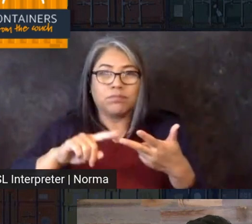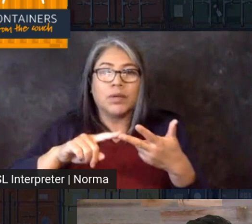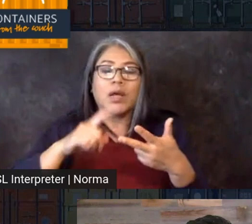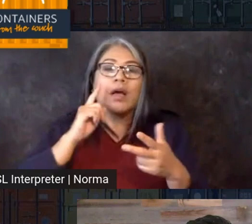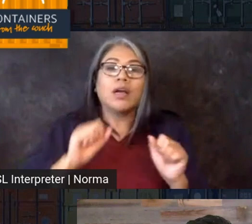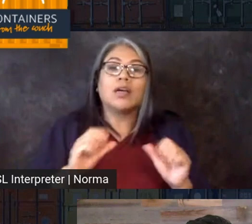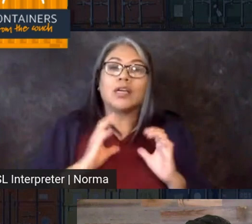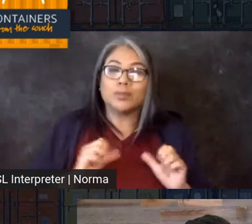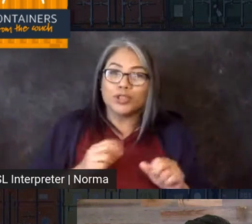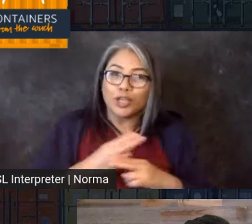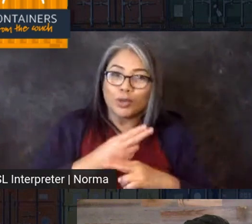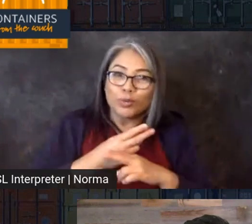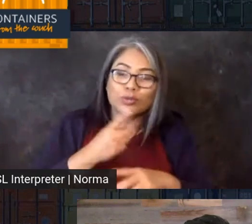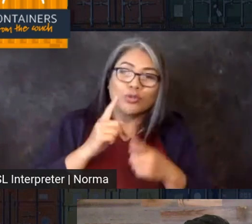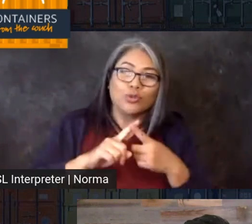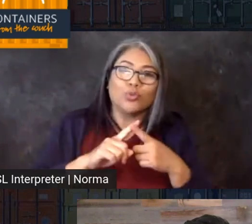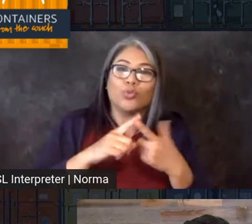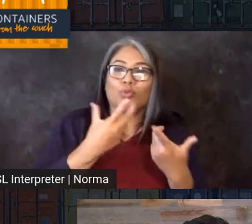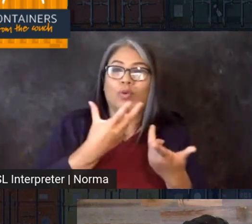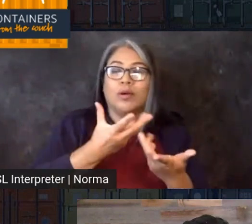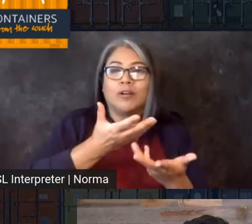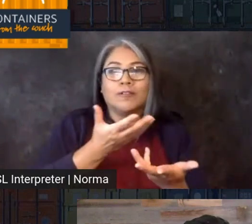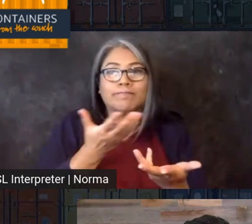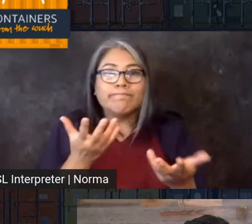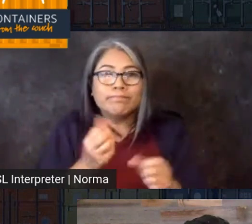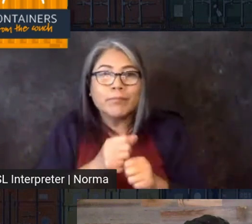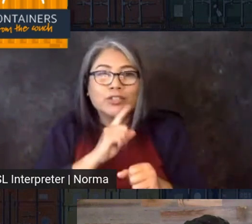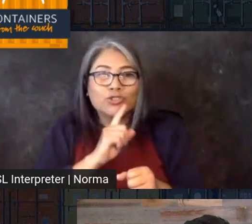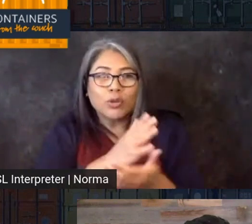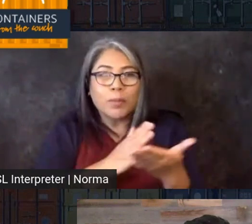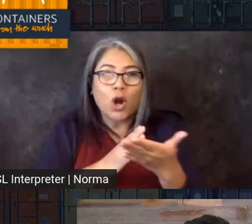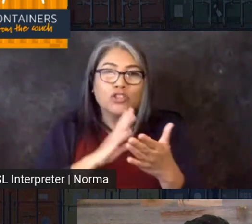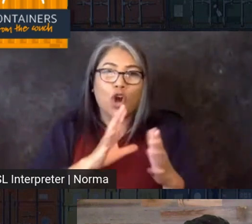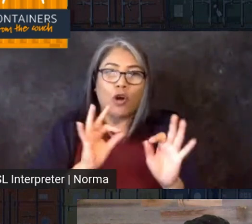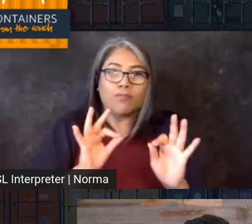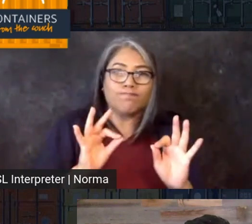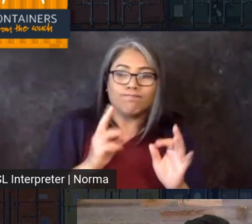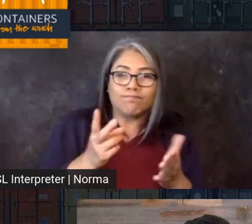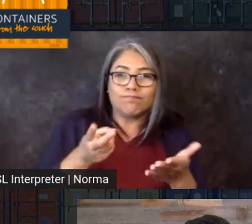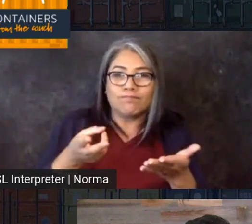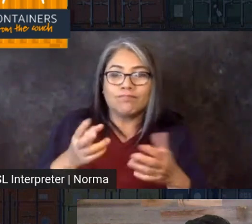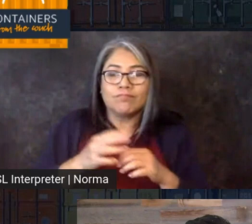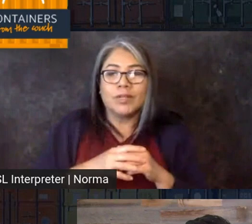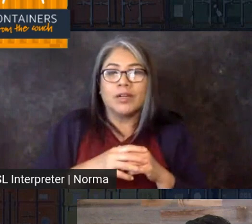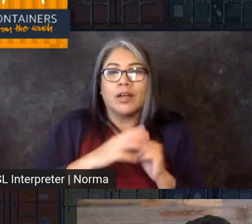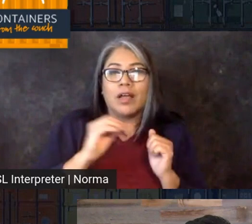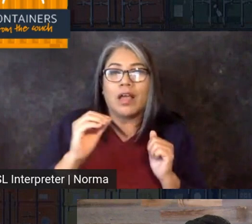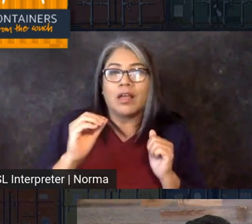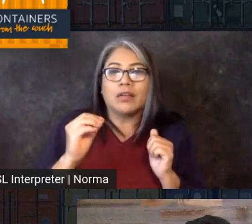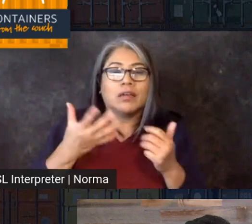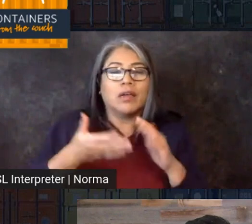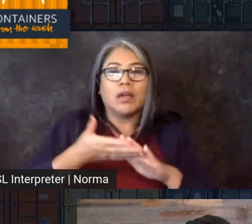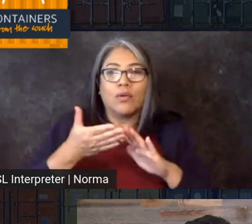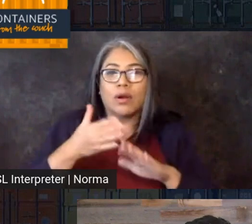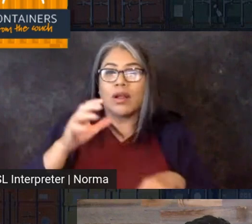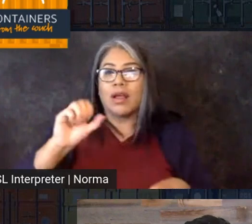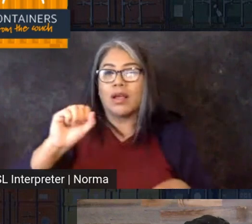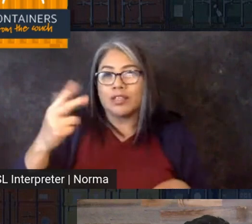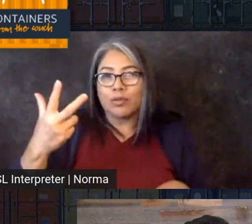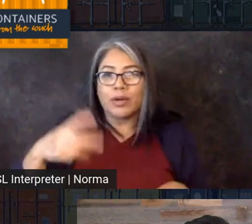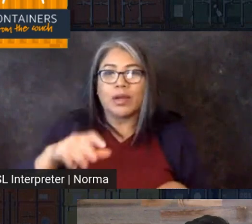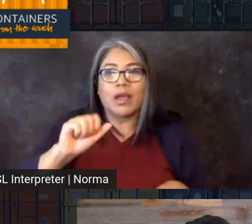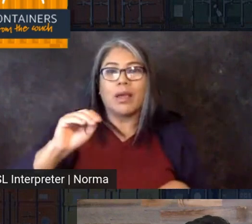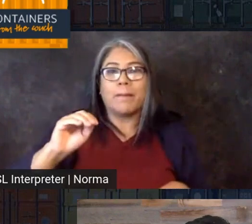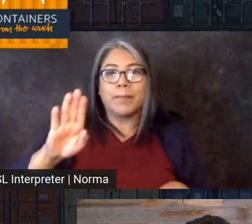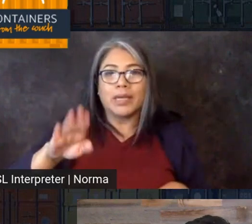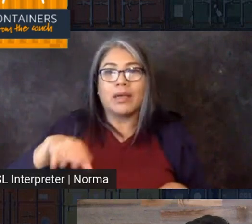to services running on AWS, like S3 or AMP, AMG for their even logging monitoring needs. We are going to be